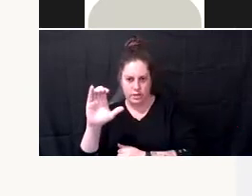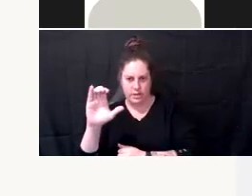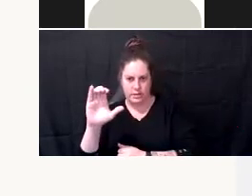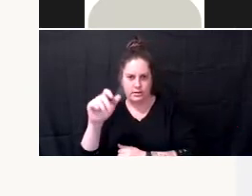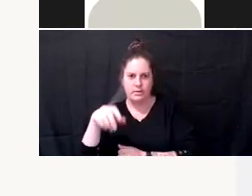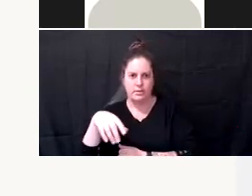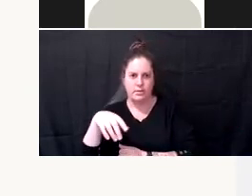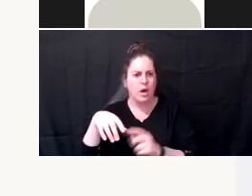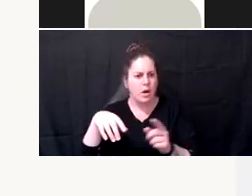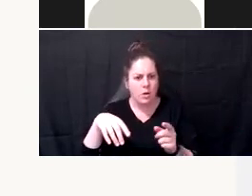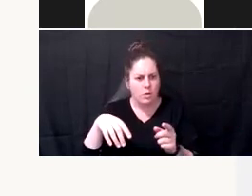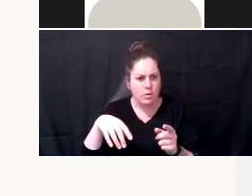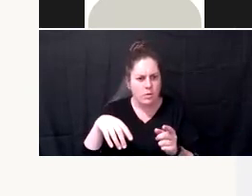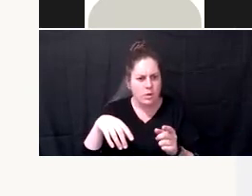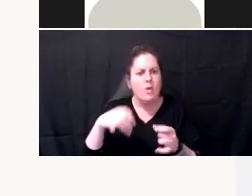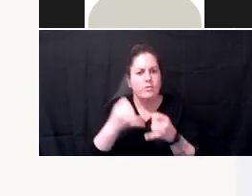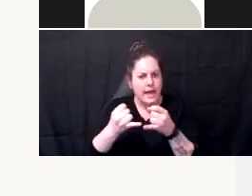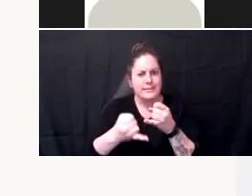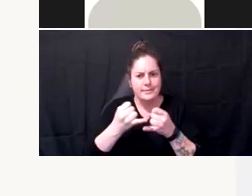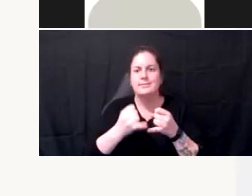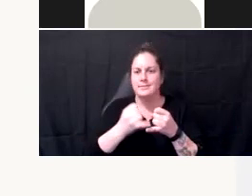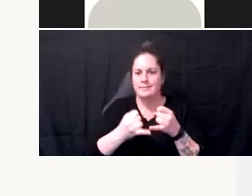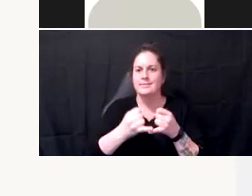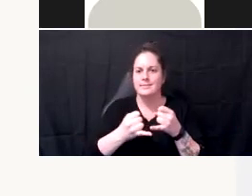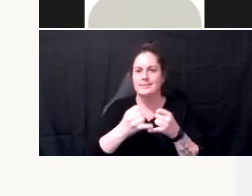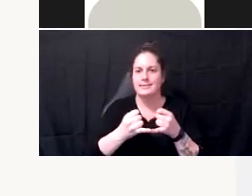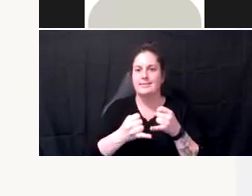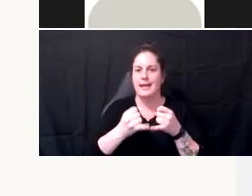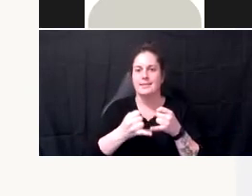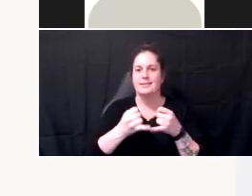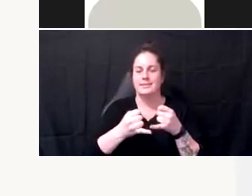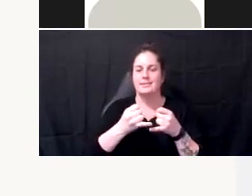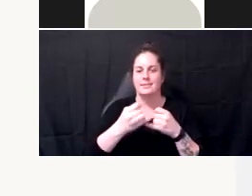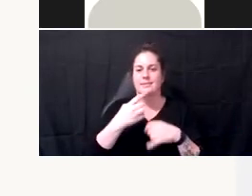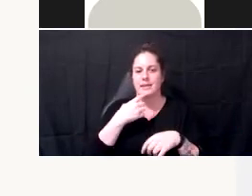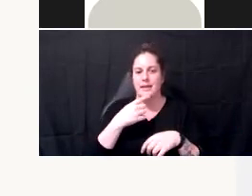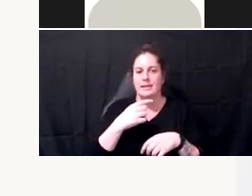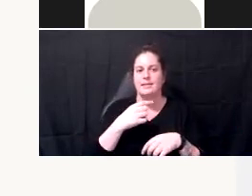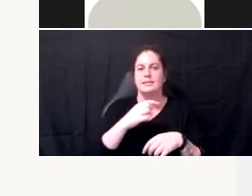What they do, the very last one is a conversion factor that'll take you from